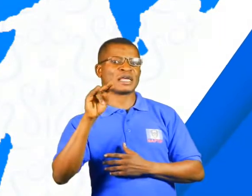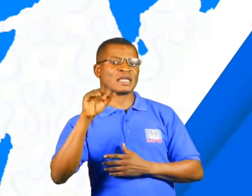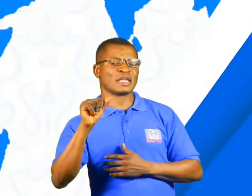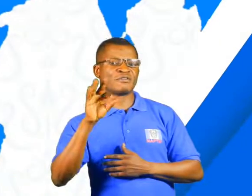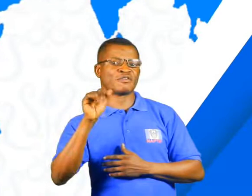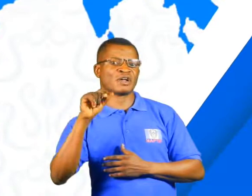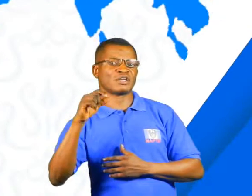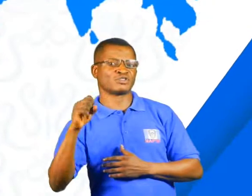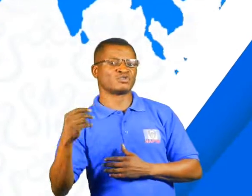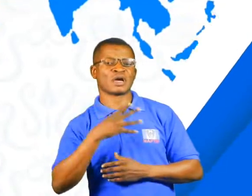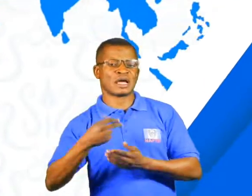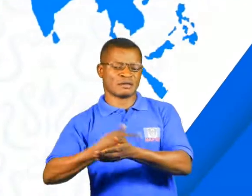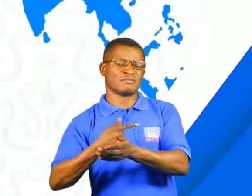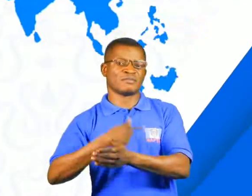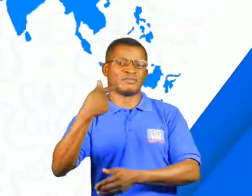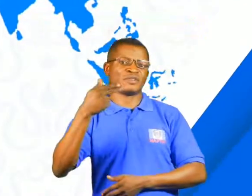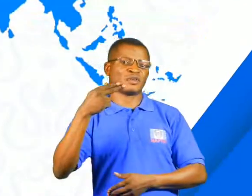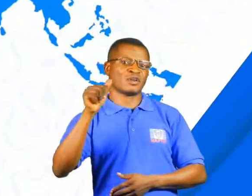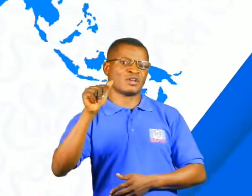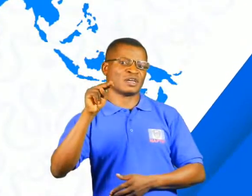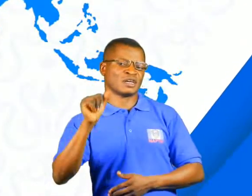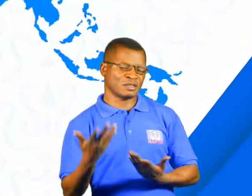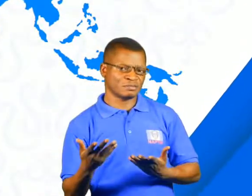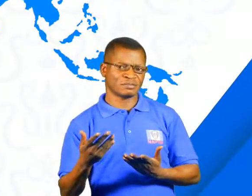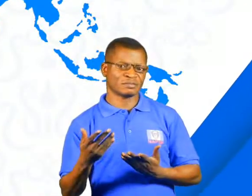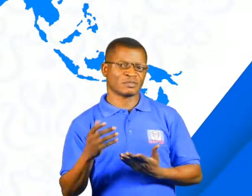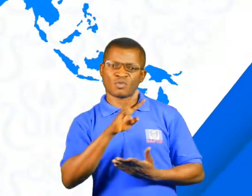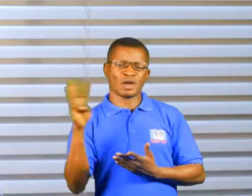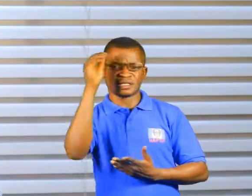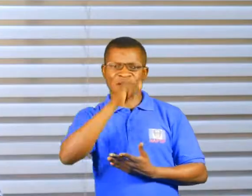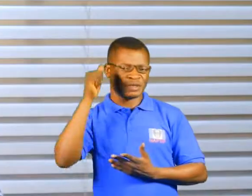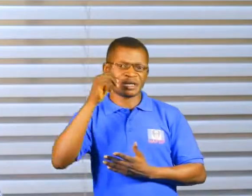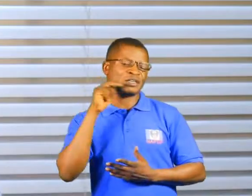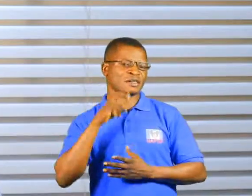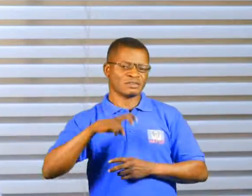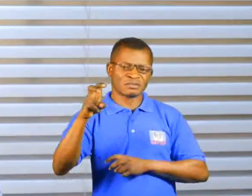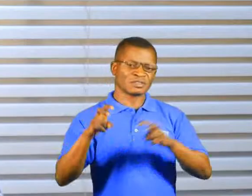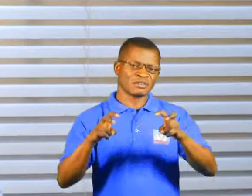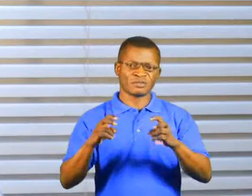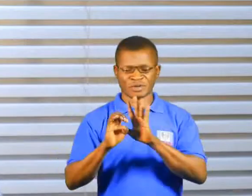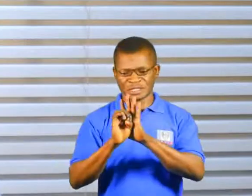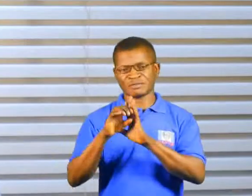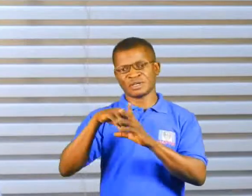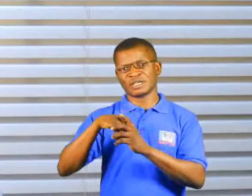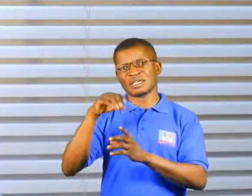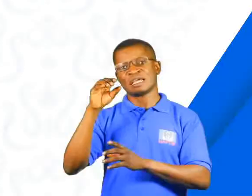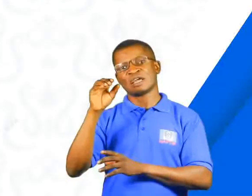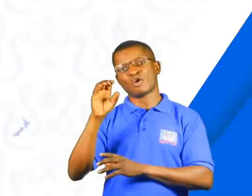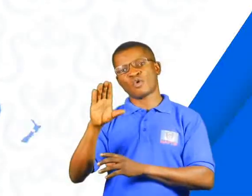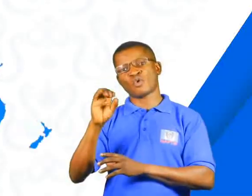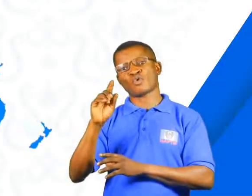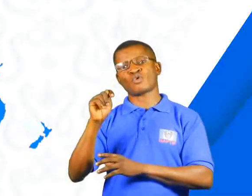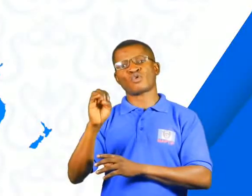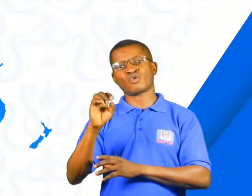and Ghana. Nigerians are trafficked to almost all of the West African countries where Nigerian victims are exploited. In Cote d'Ivoire,